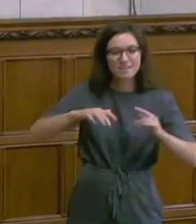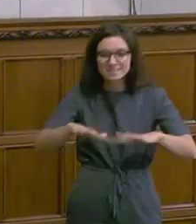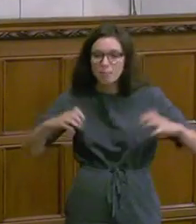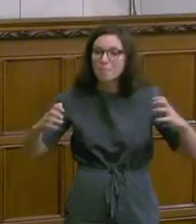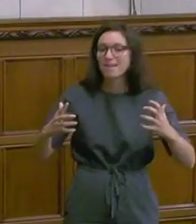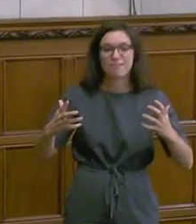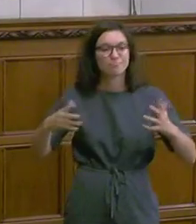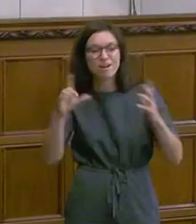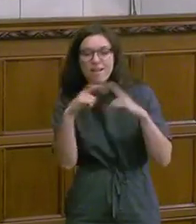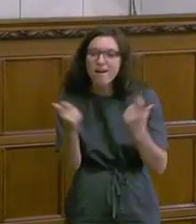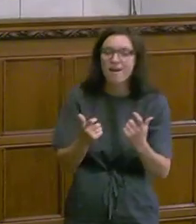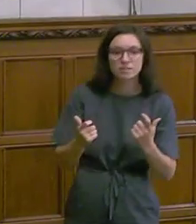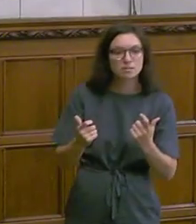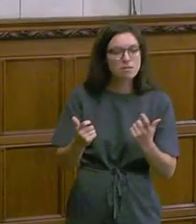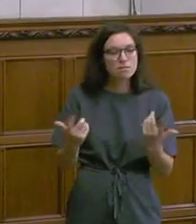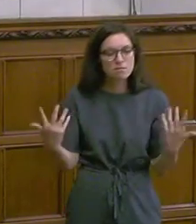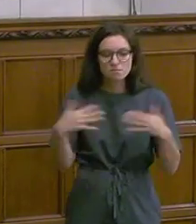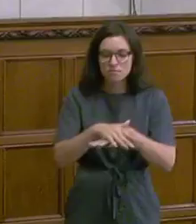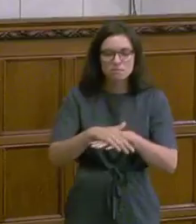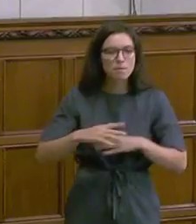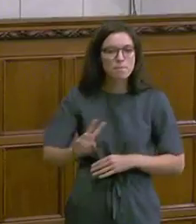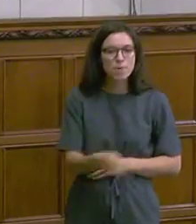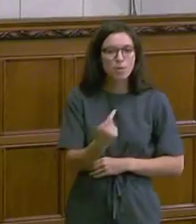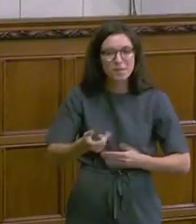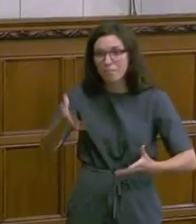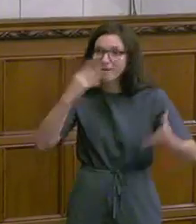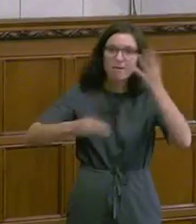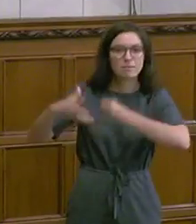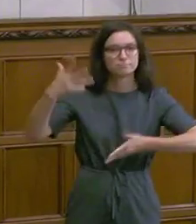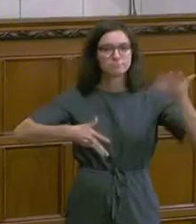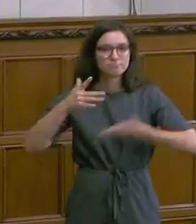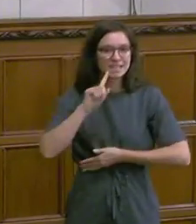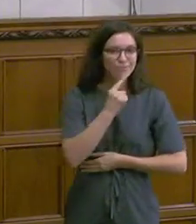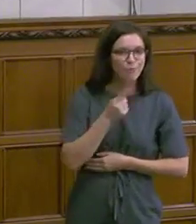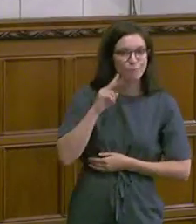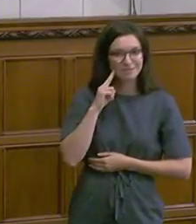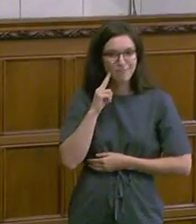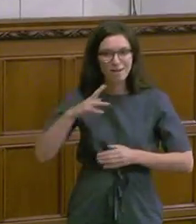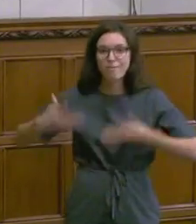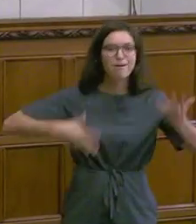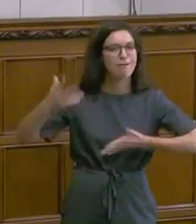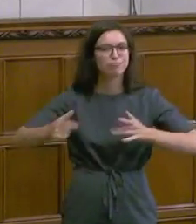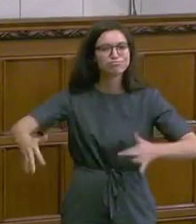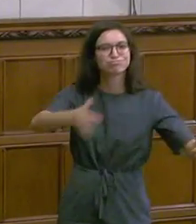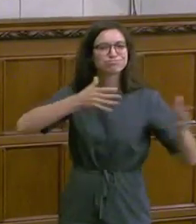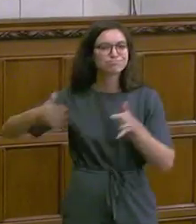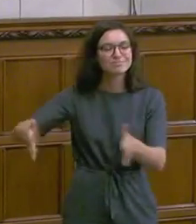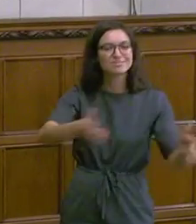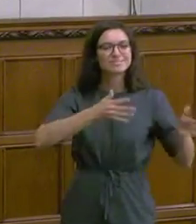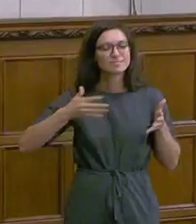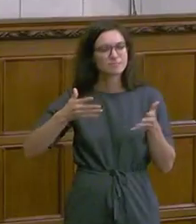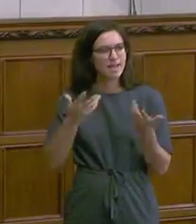go up signing and could communicate with their deaf classmates using BSL. In addition to ensuring that deaf children are getting an